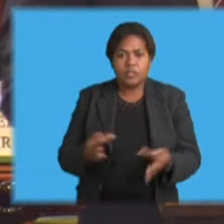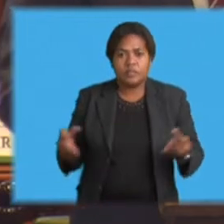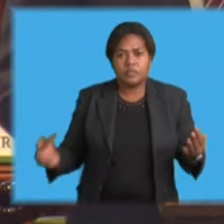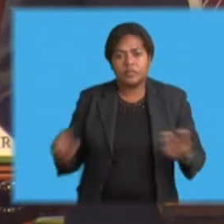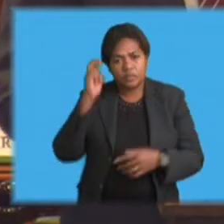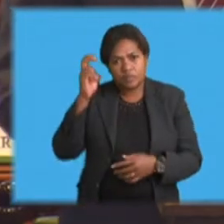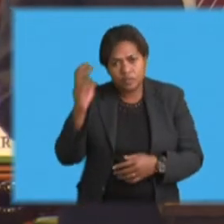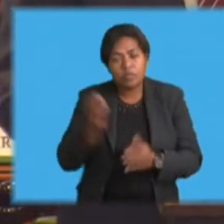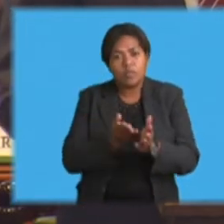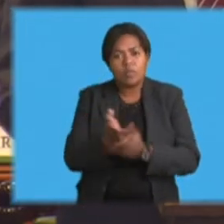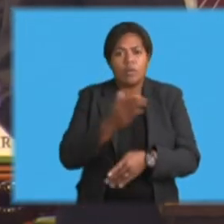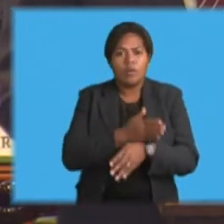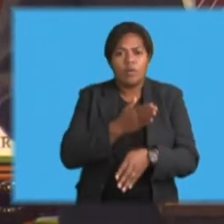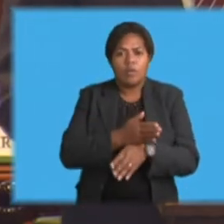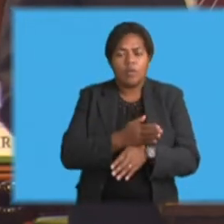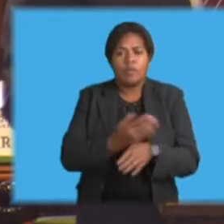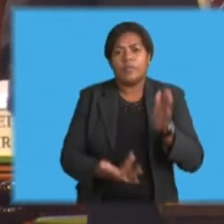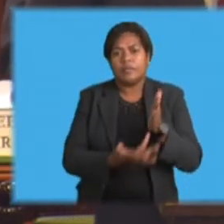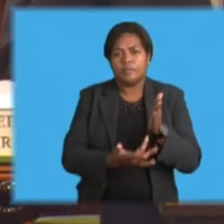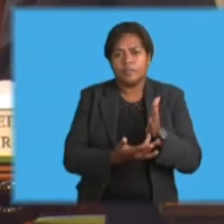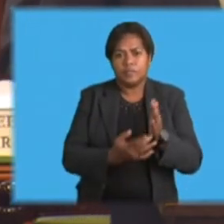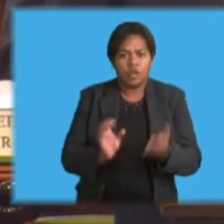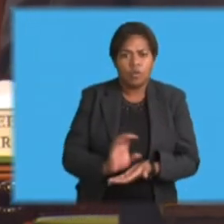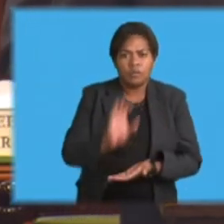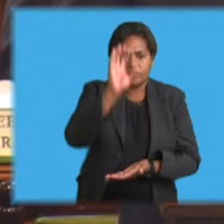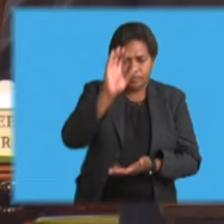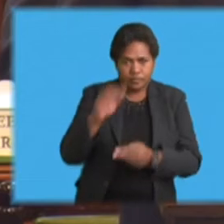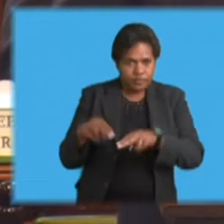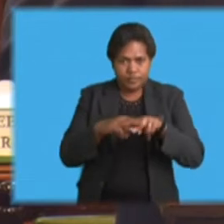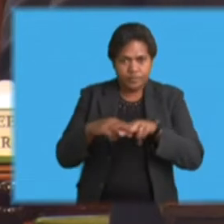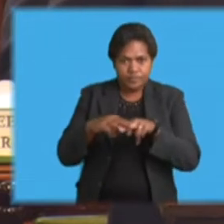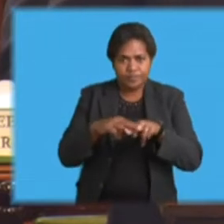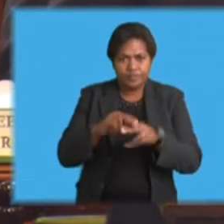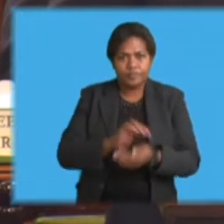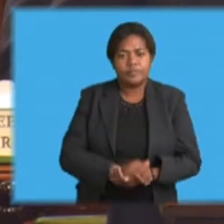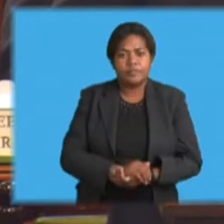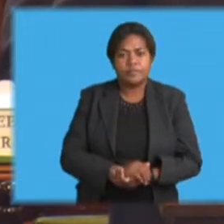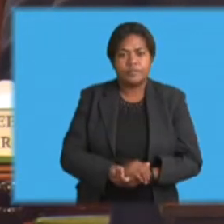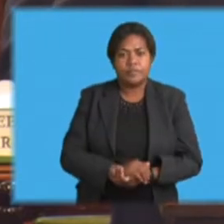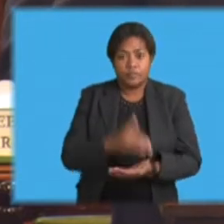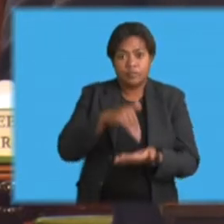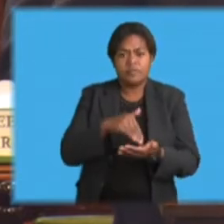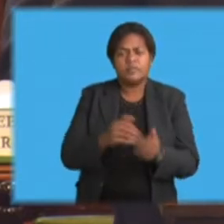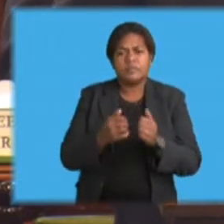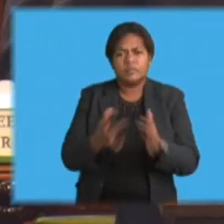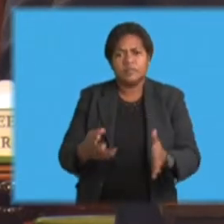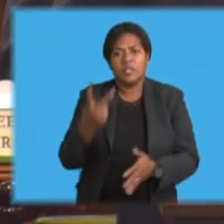the Technical College of Fiji. Madam Speaker, since the center started in